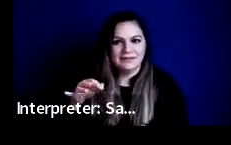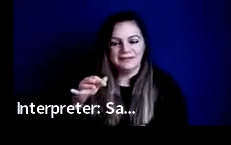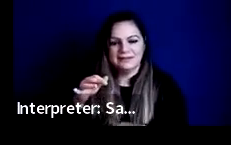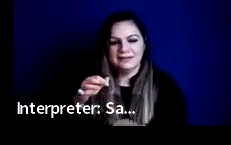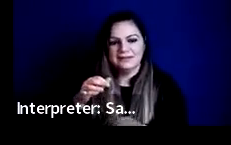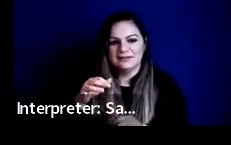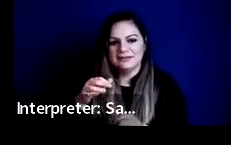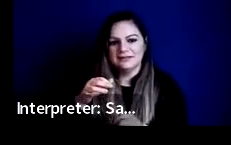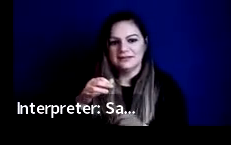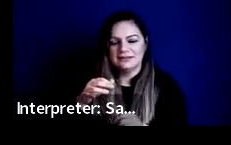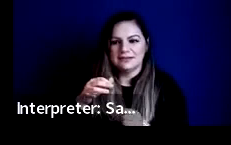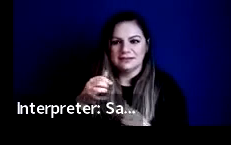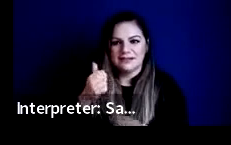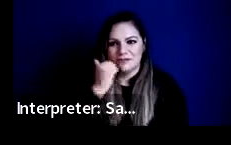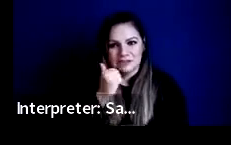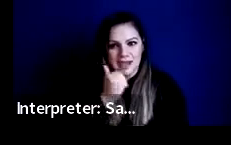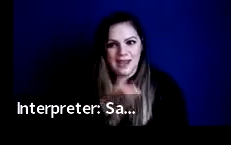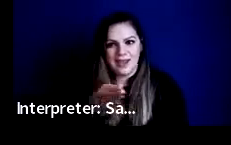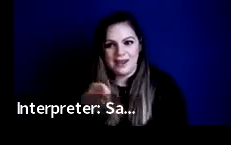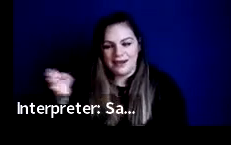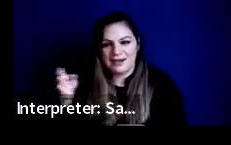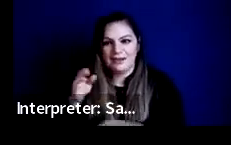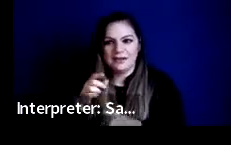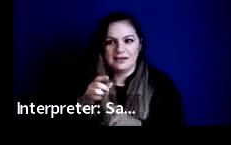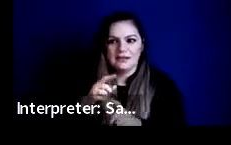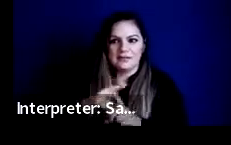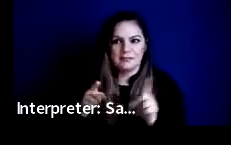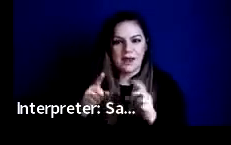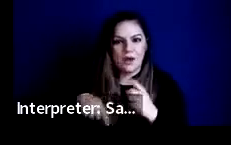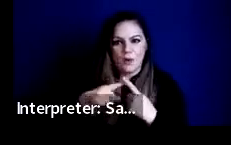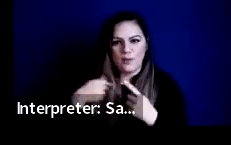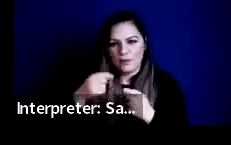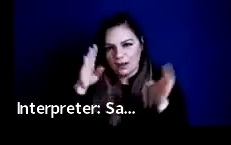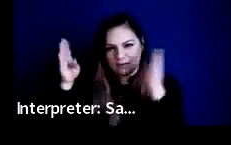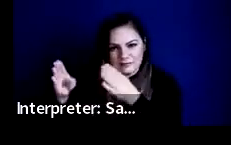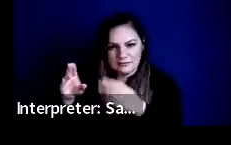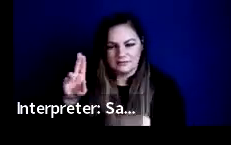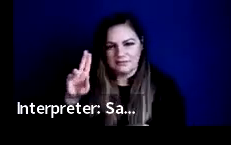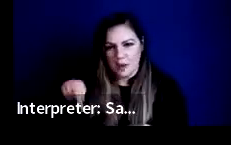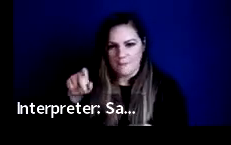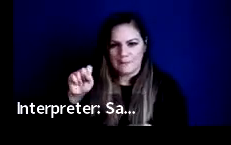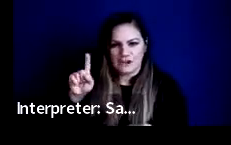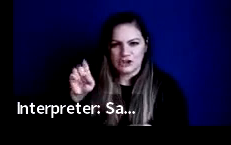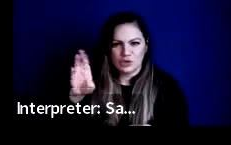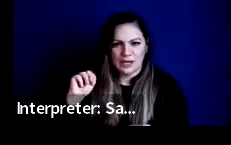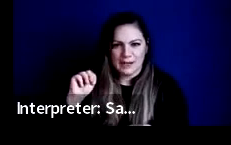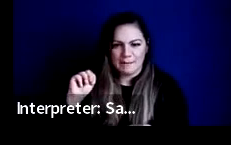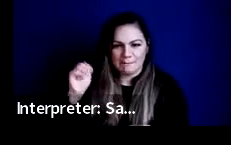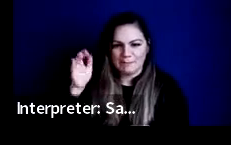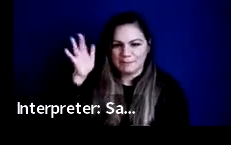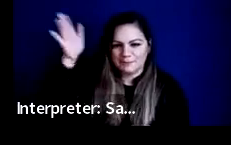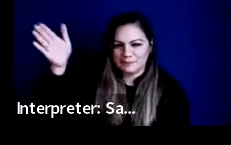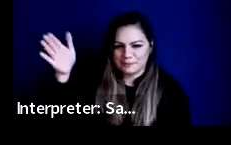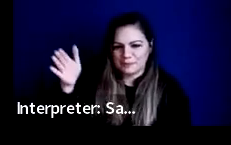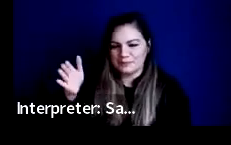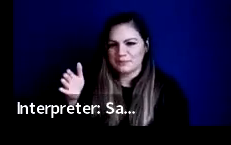that time and that effort into those upstream pieces, even though it's harder to feel like you can